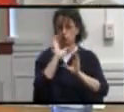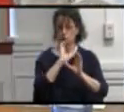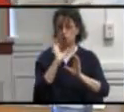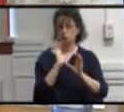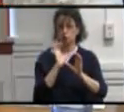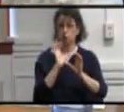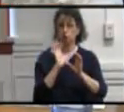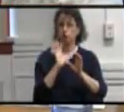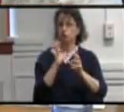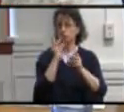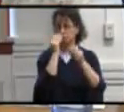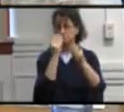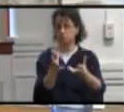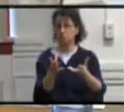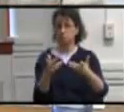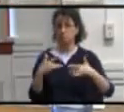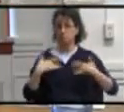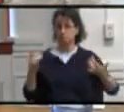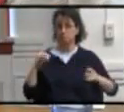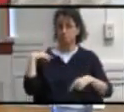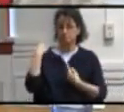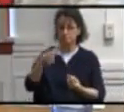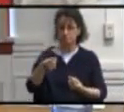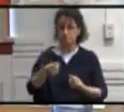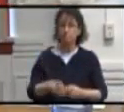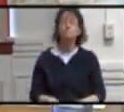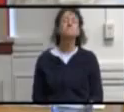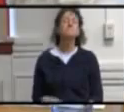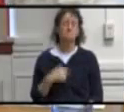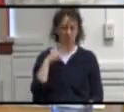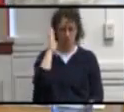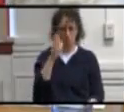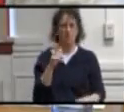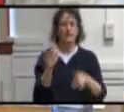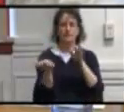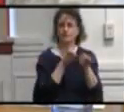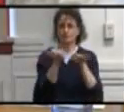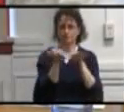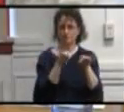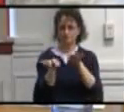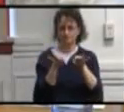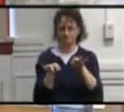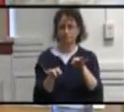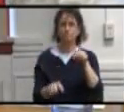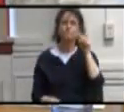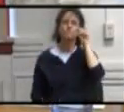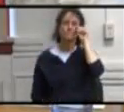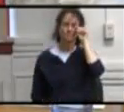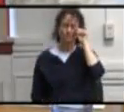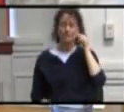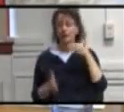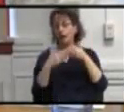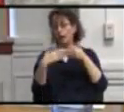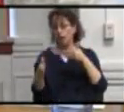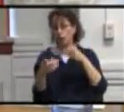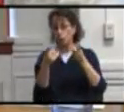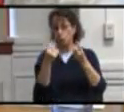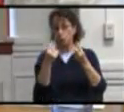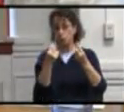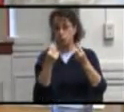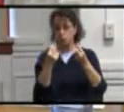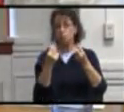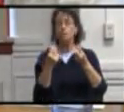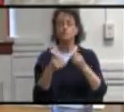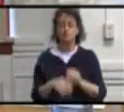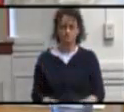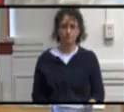an update about where we've been in terms of the town manager search and where I think we're going to be going, and then there will probably